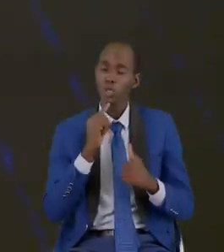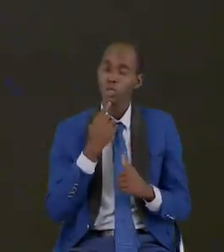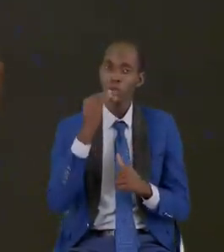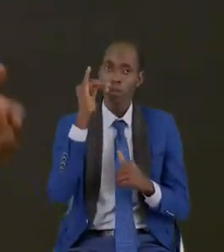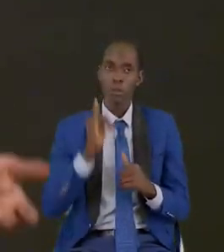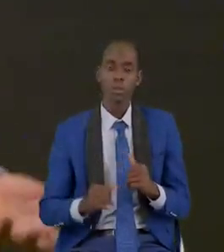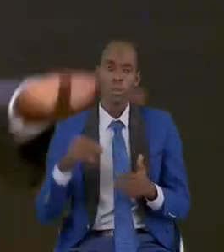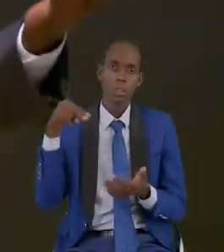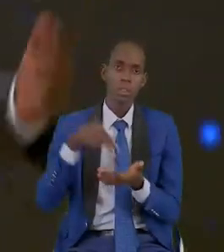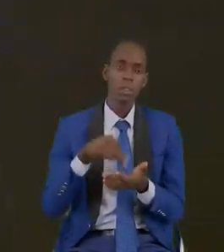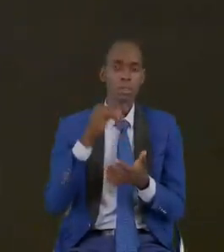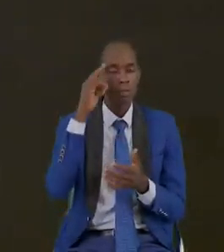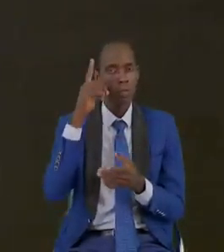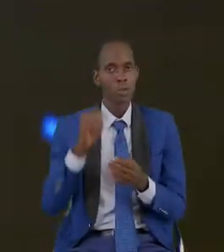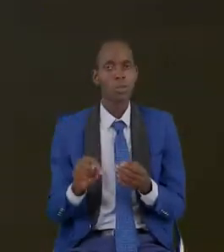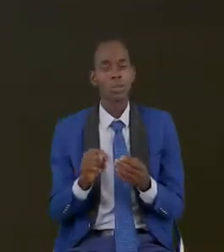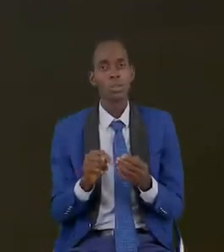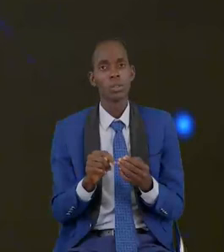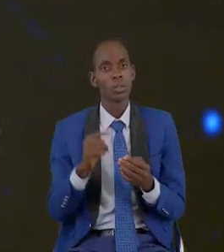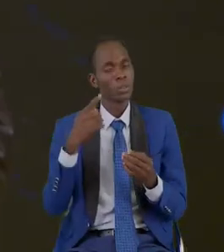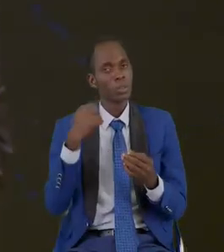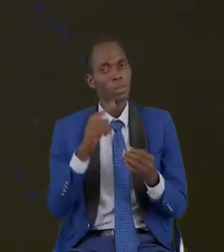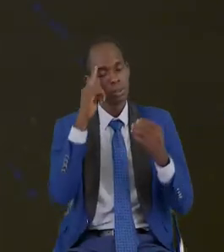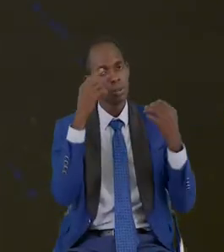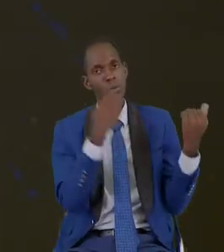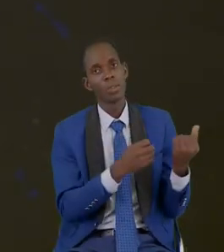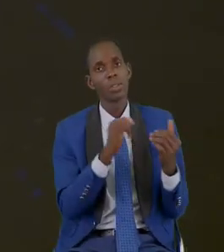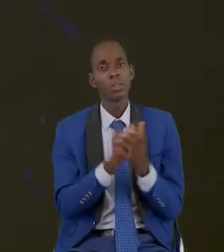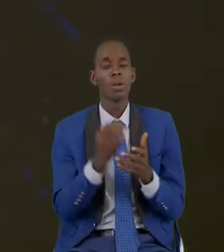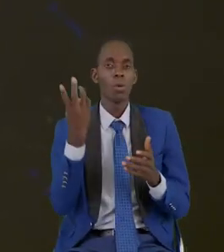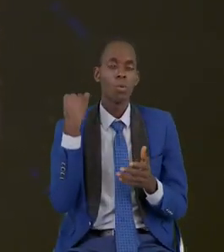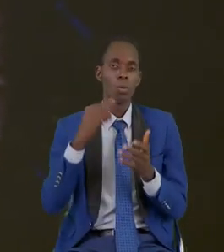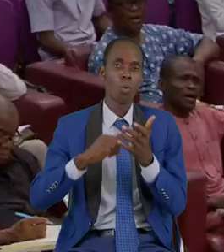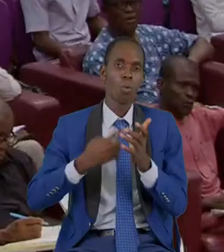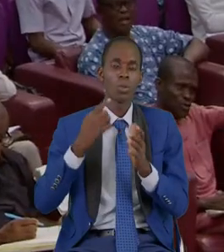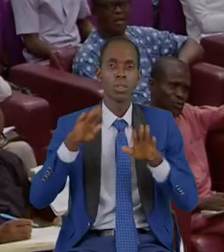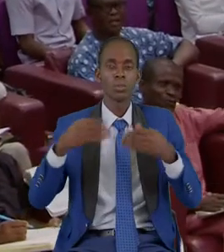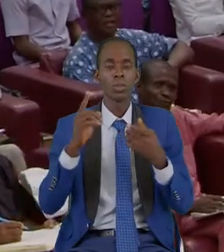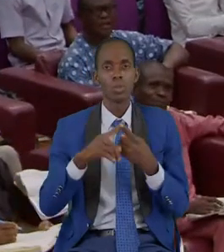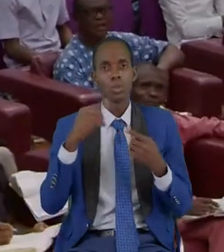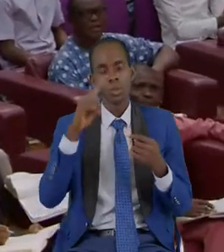the faith which was once delivered unto the saints.